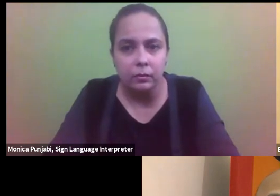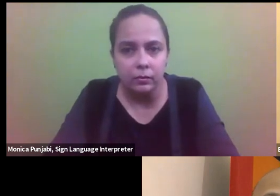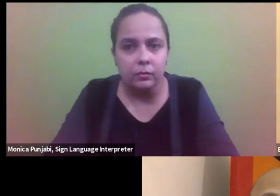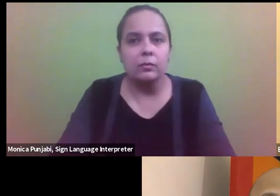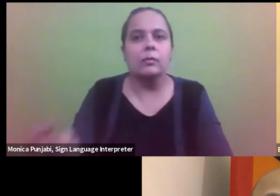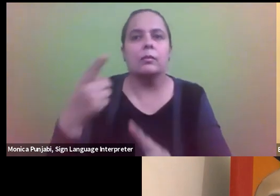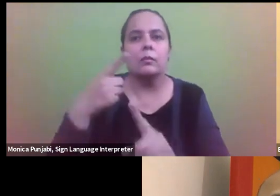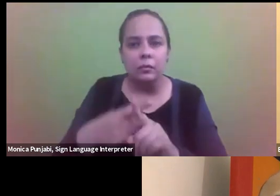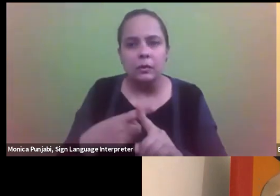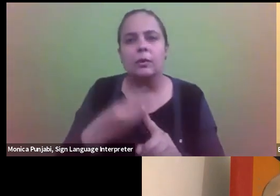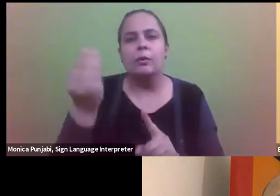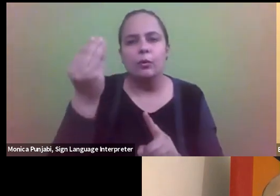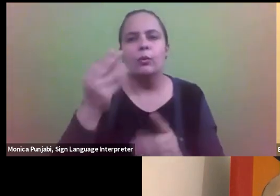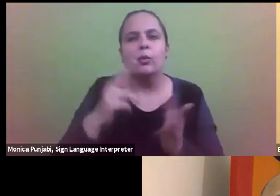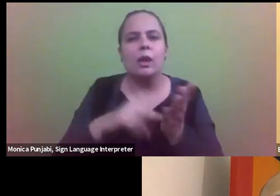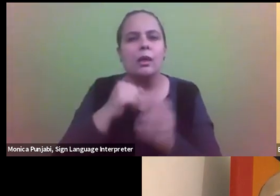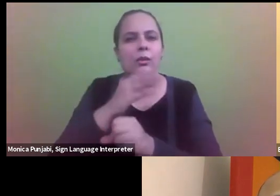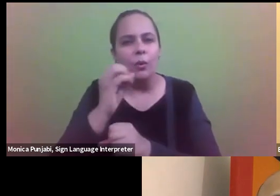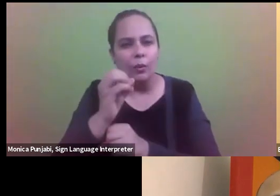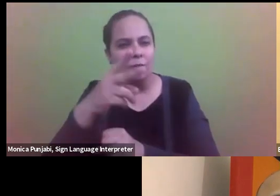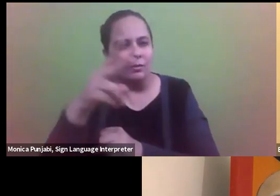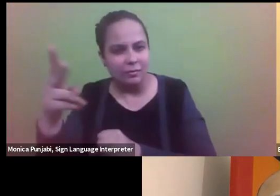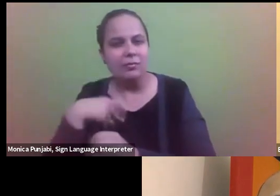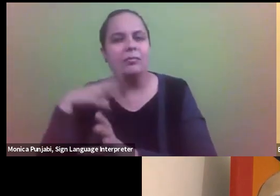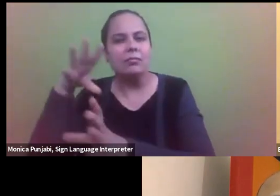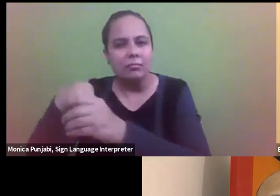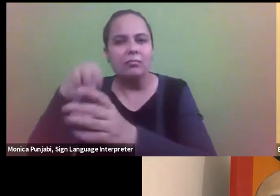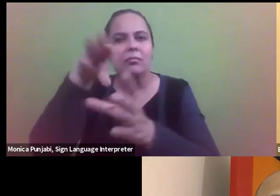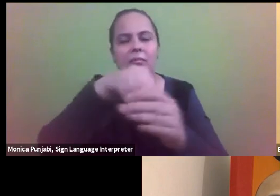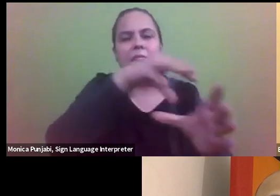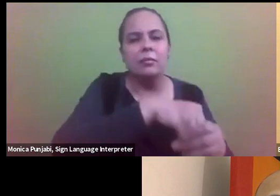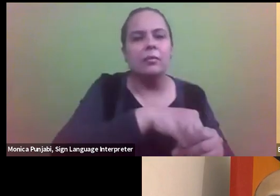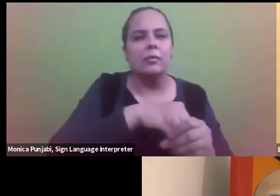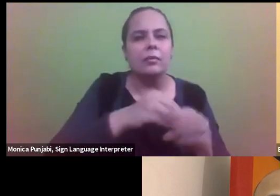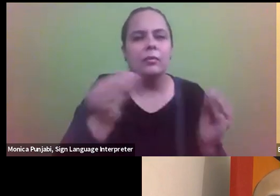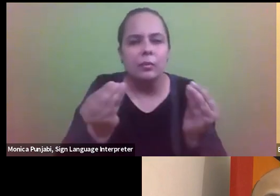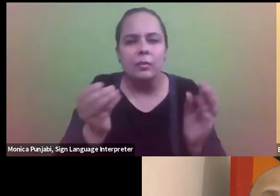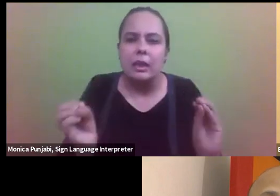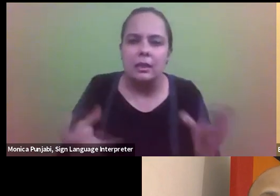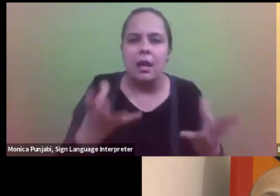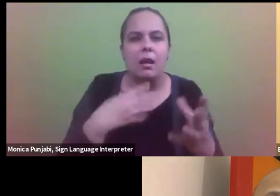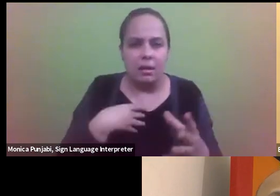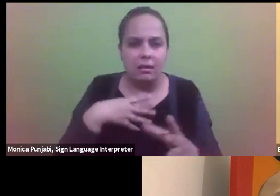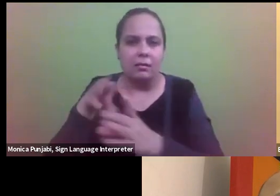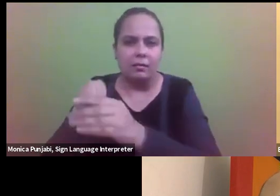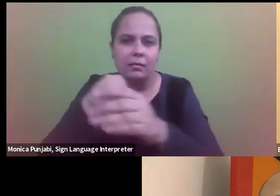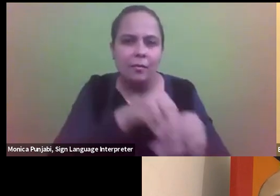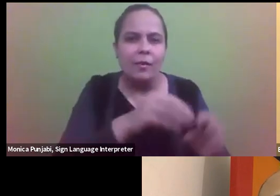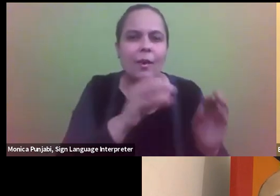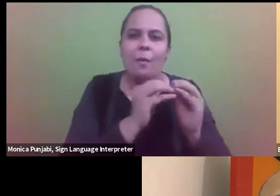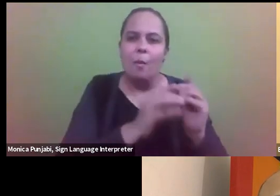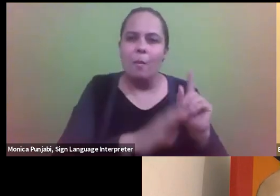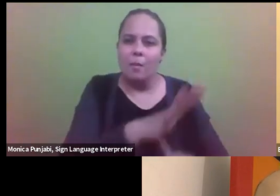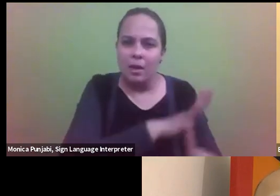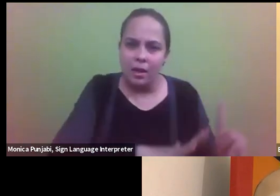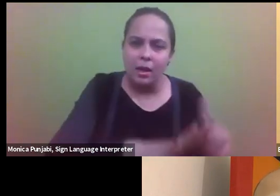Trust and other organizations and people in organizing the Mumbai Pride March, uh, Rainbow Voices Mumbai, which is India's first